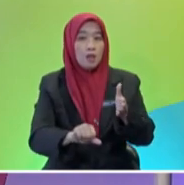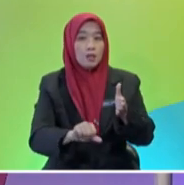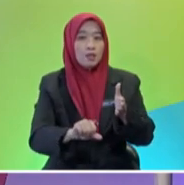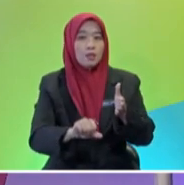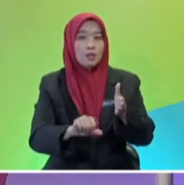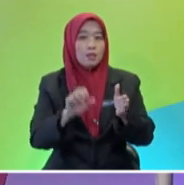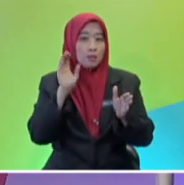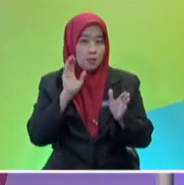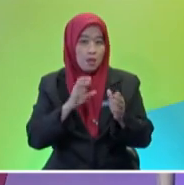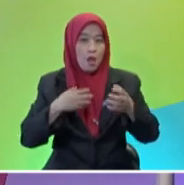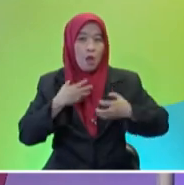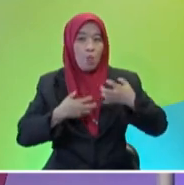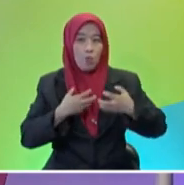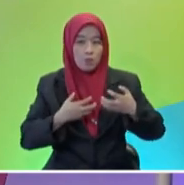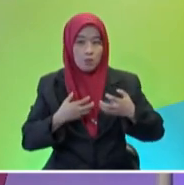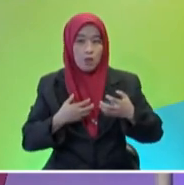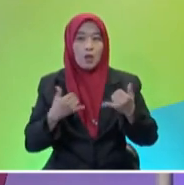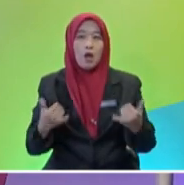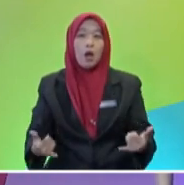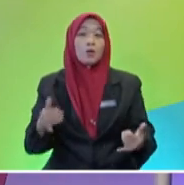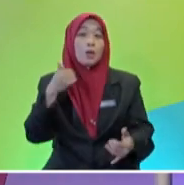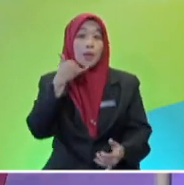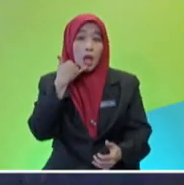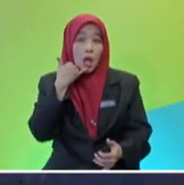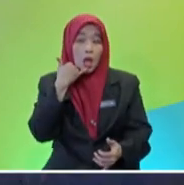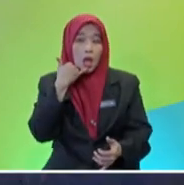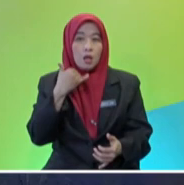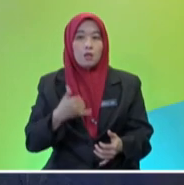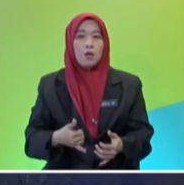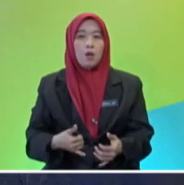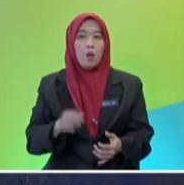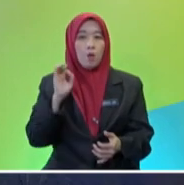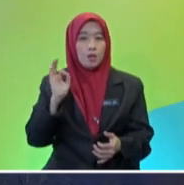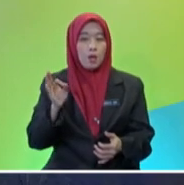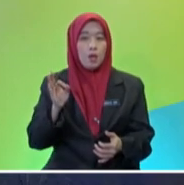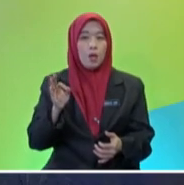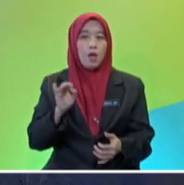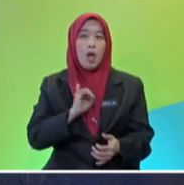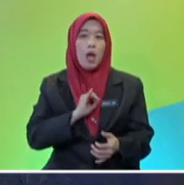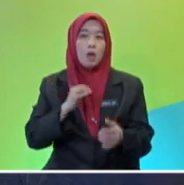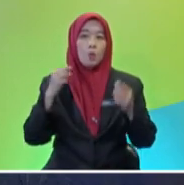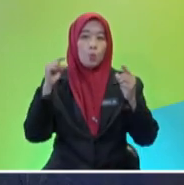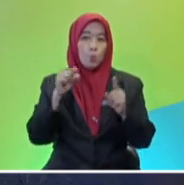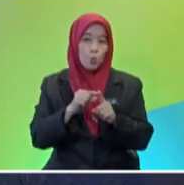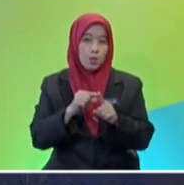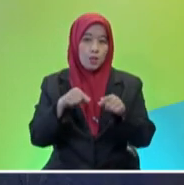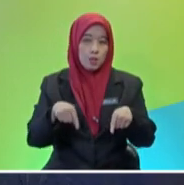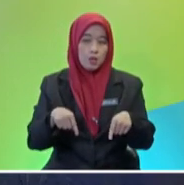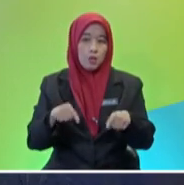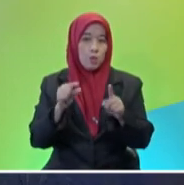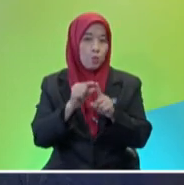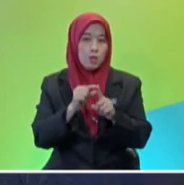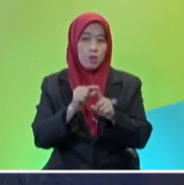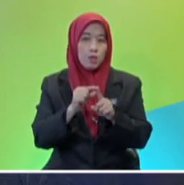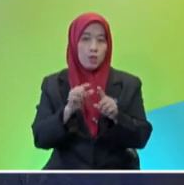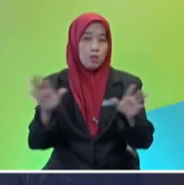So now Shafika. Okay. I have a word here. Okay. This word is incomplete. Let me